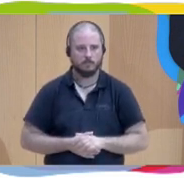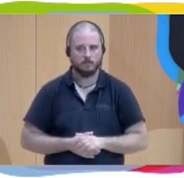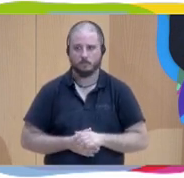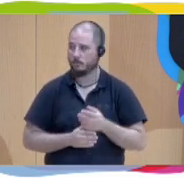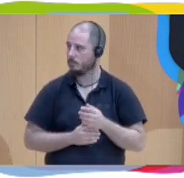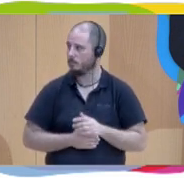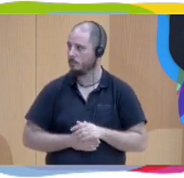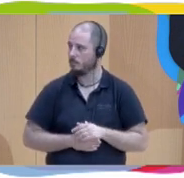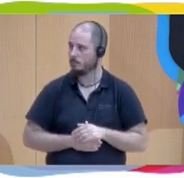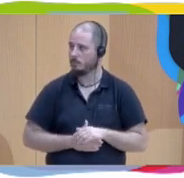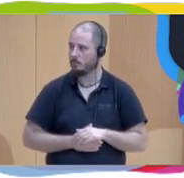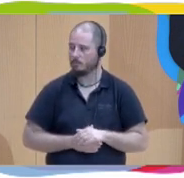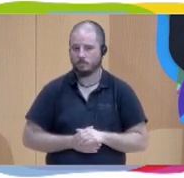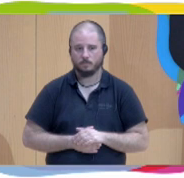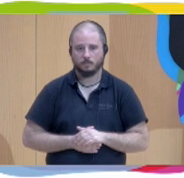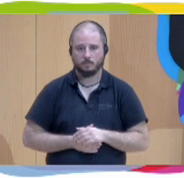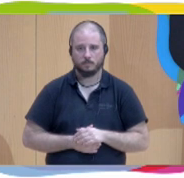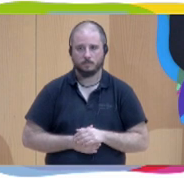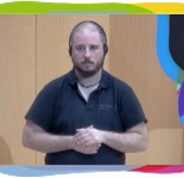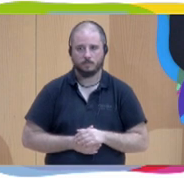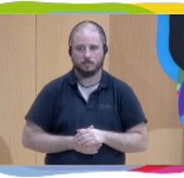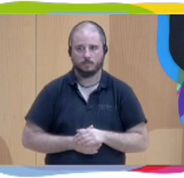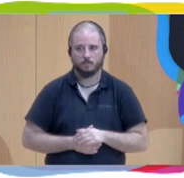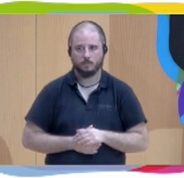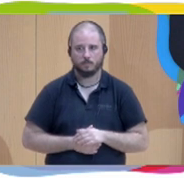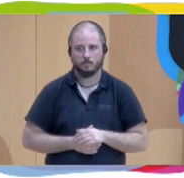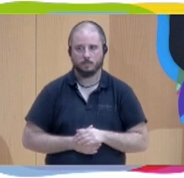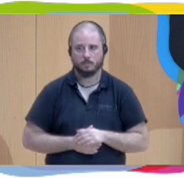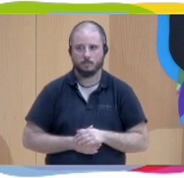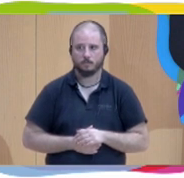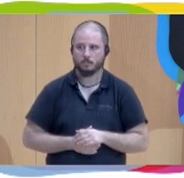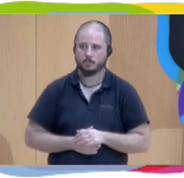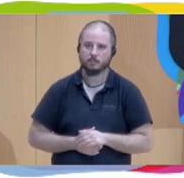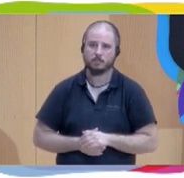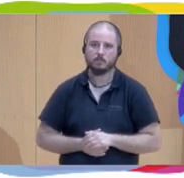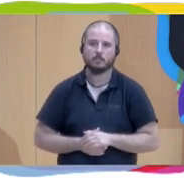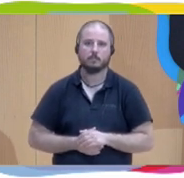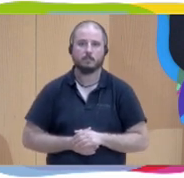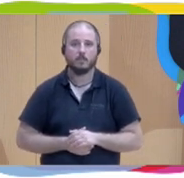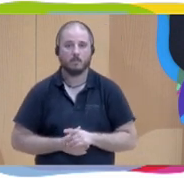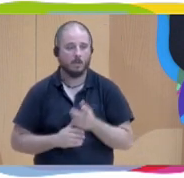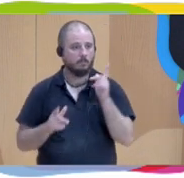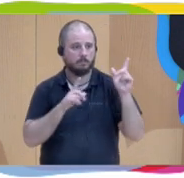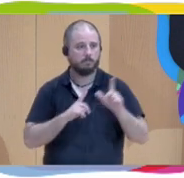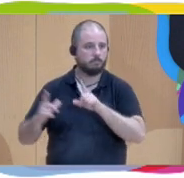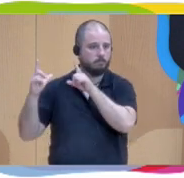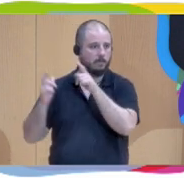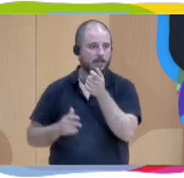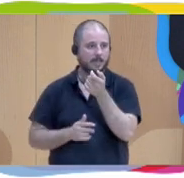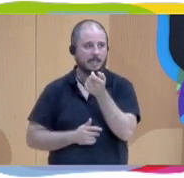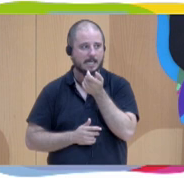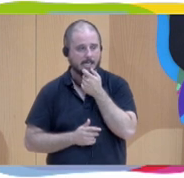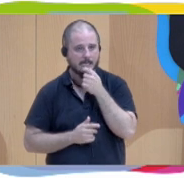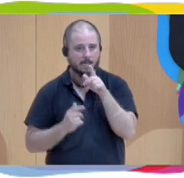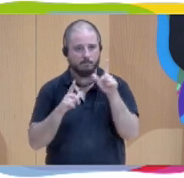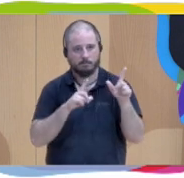don't worry. These slides are first in English and then comes the Spanish version because we have to know what we are